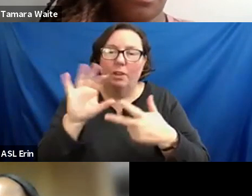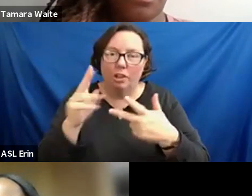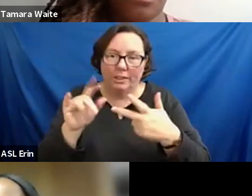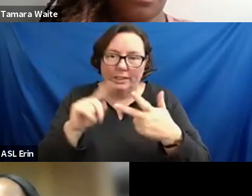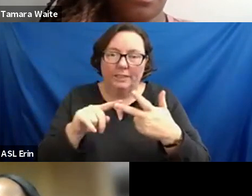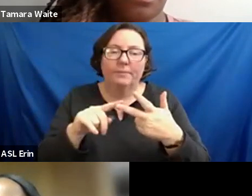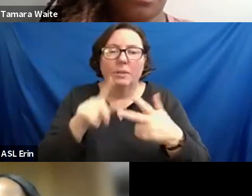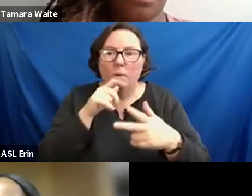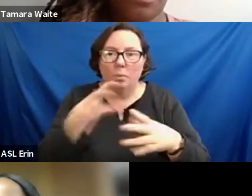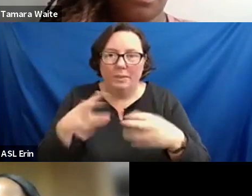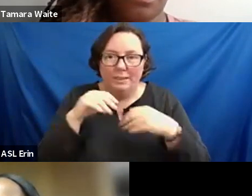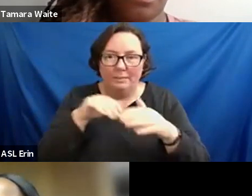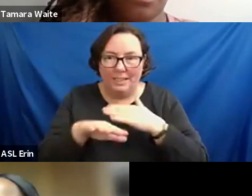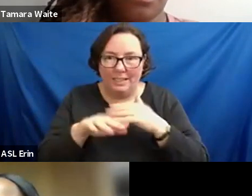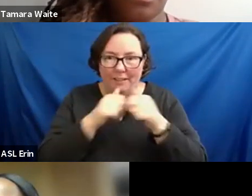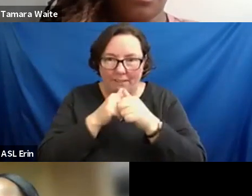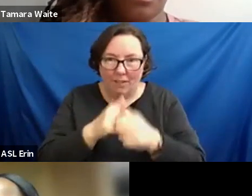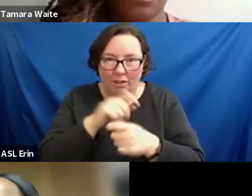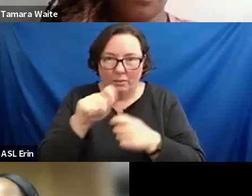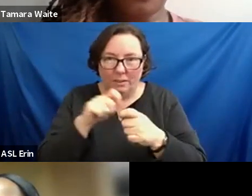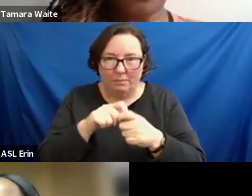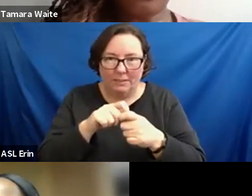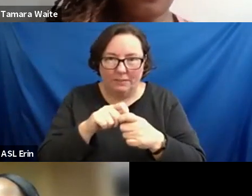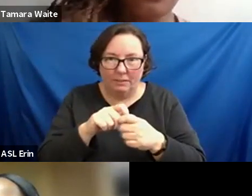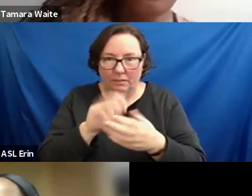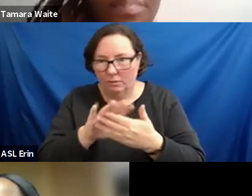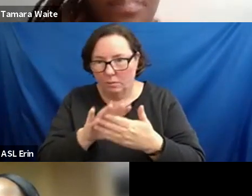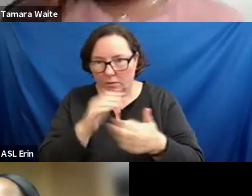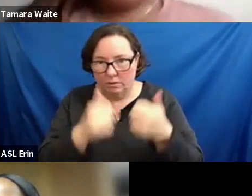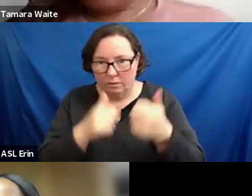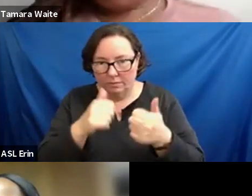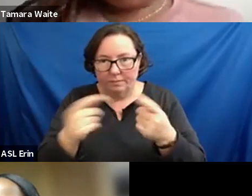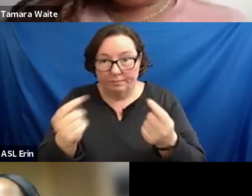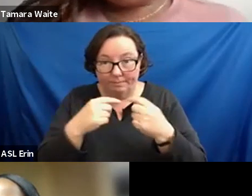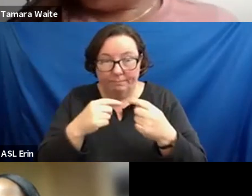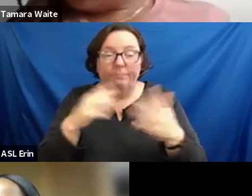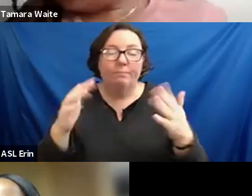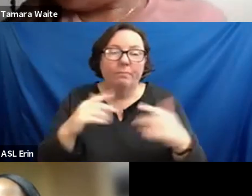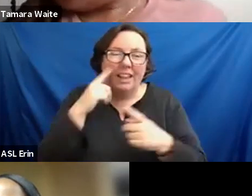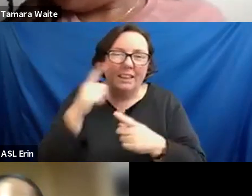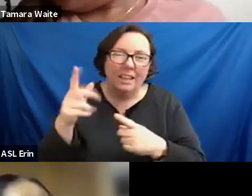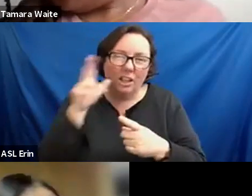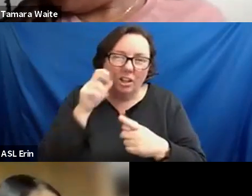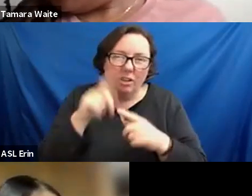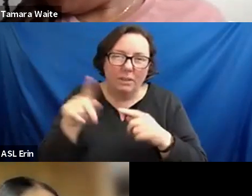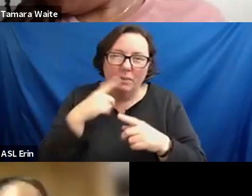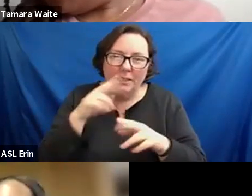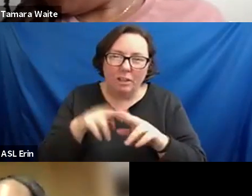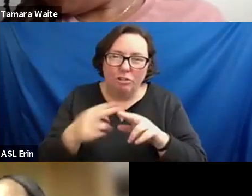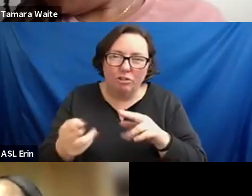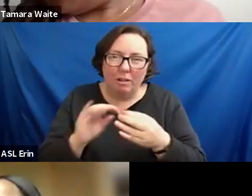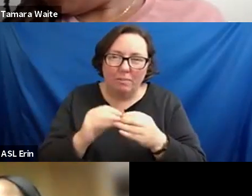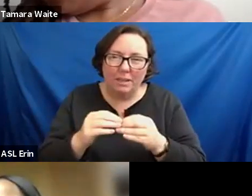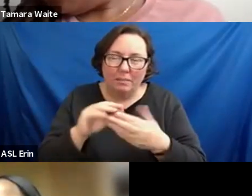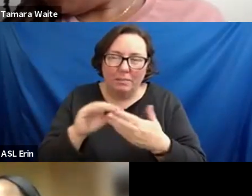And I think you said there was, I think I heard this, but was there a drop in students who